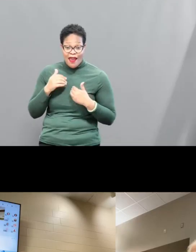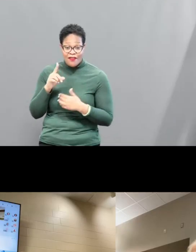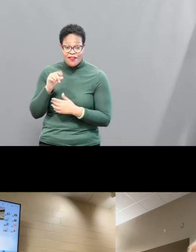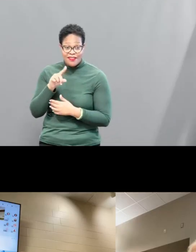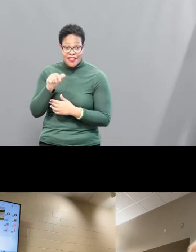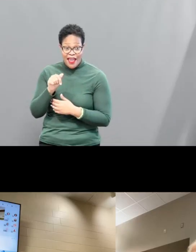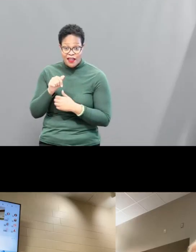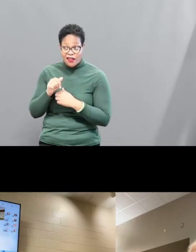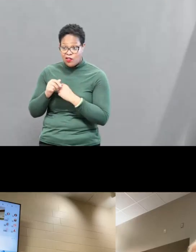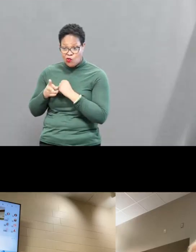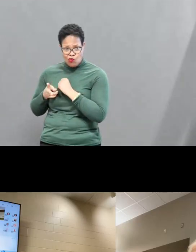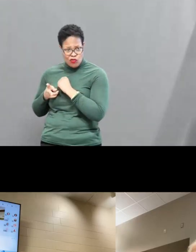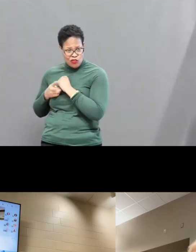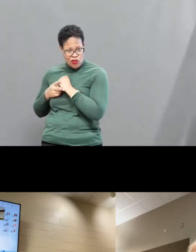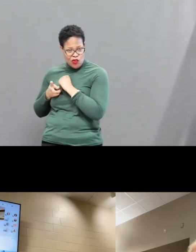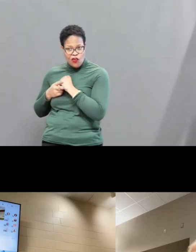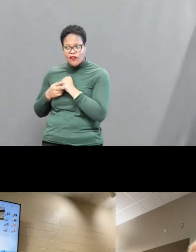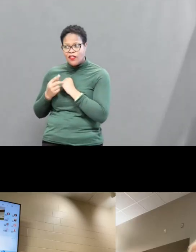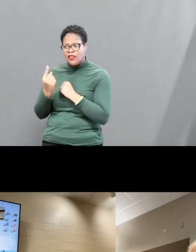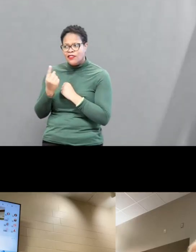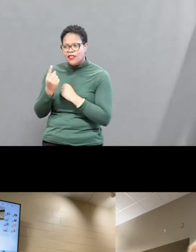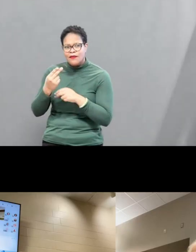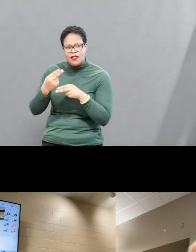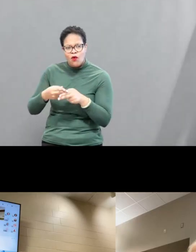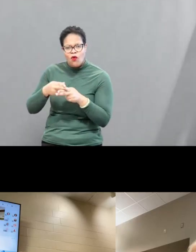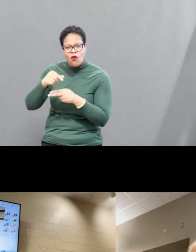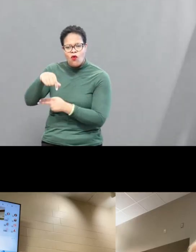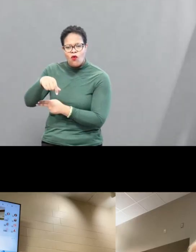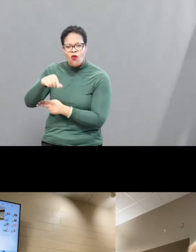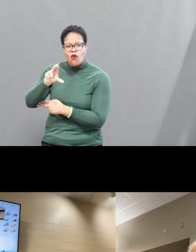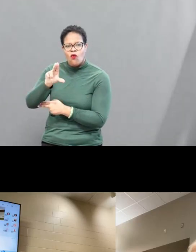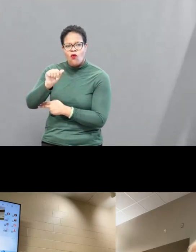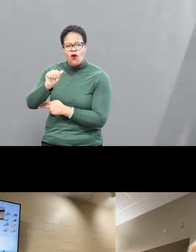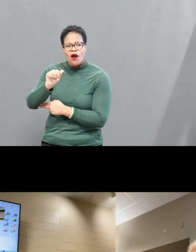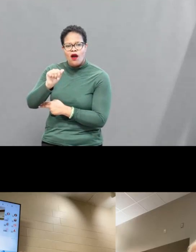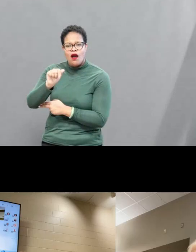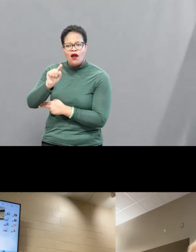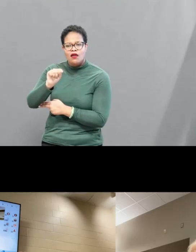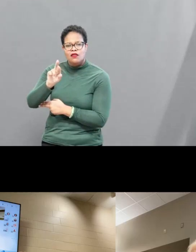reserved in something called Quadtrix,